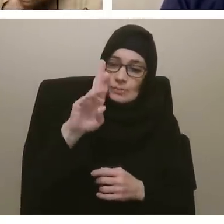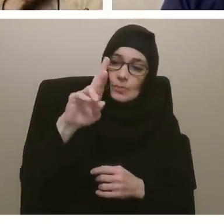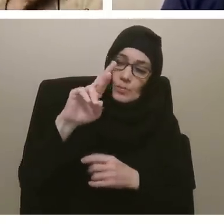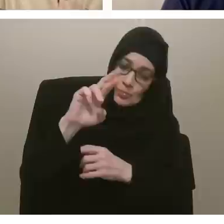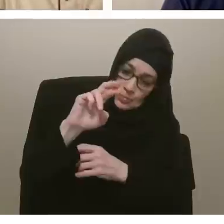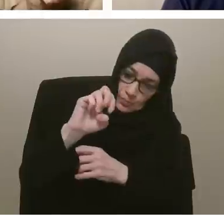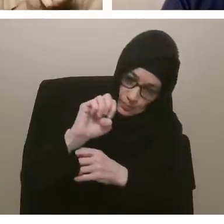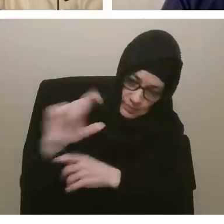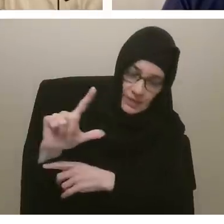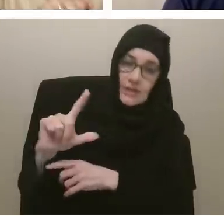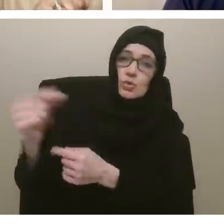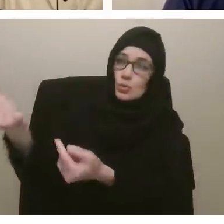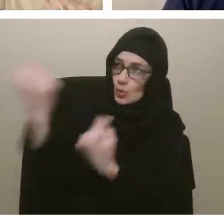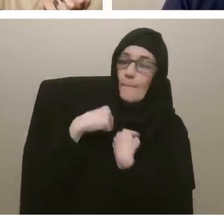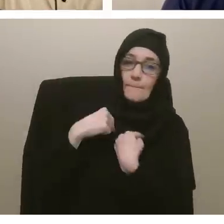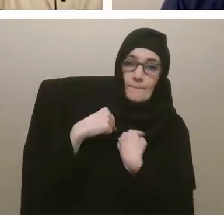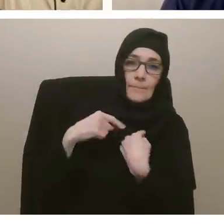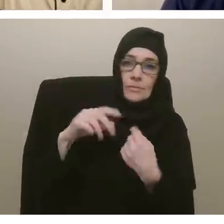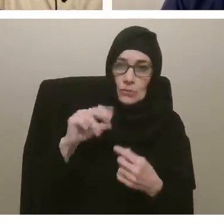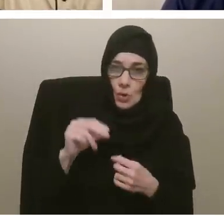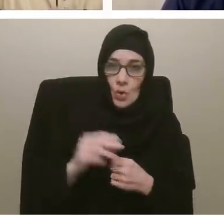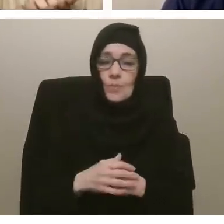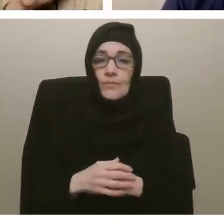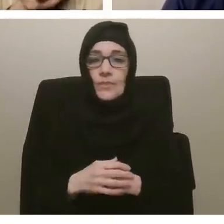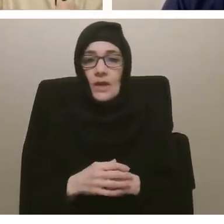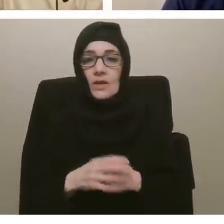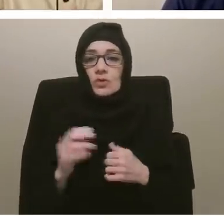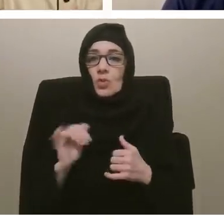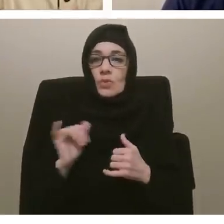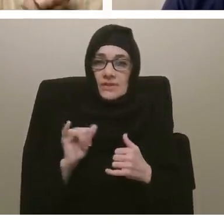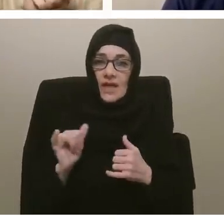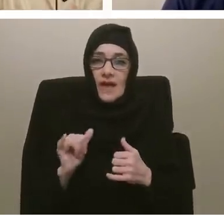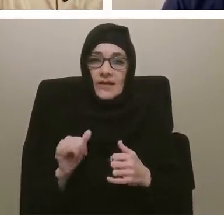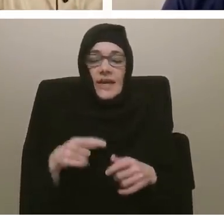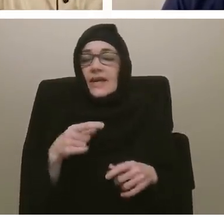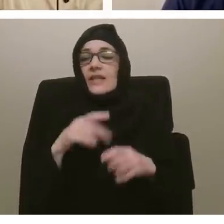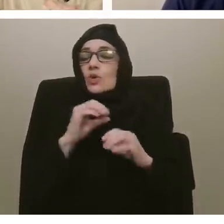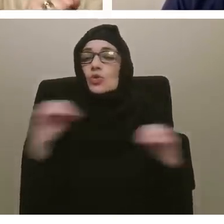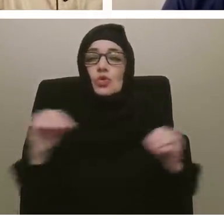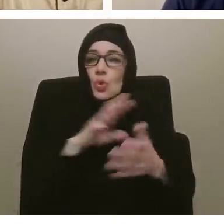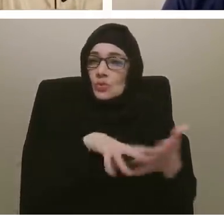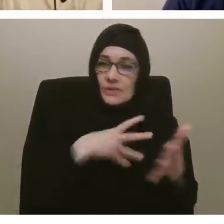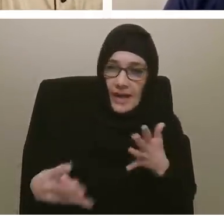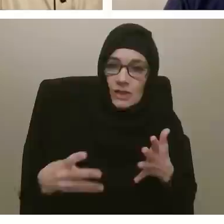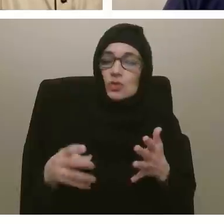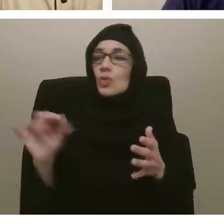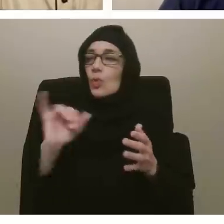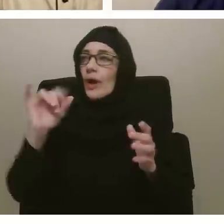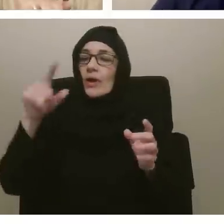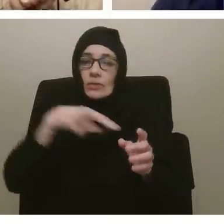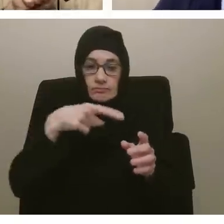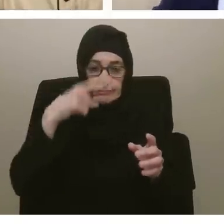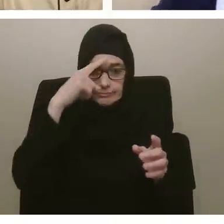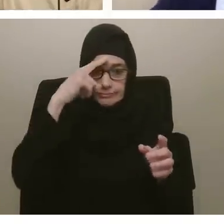So, you know, now we have a schedule with Jibreel alayhi salam, where you're going to come to me every day at this time and you're going to give me the next chapter. It is still,